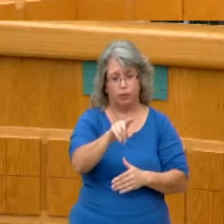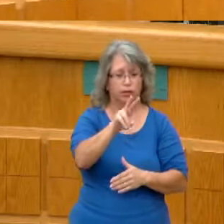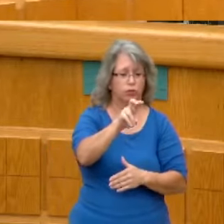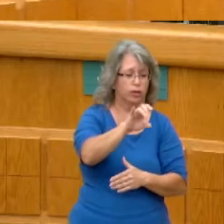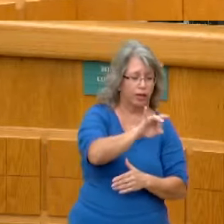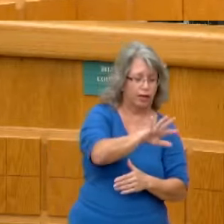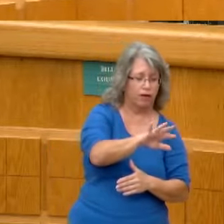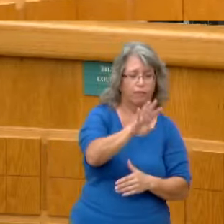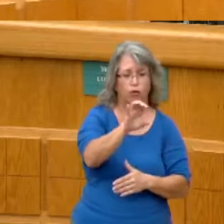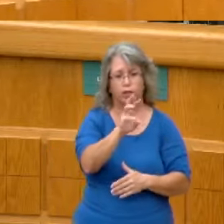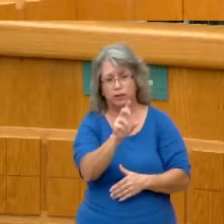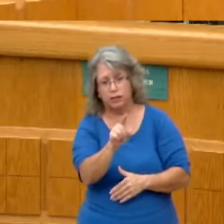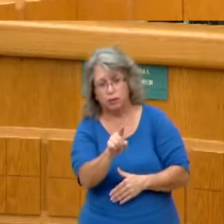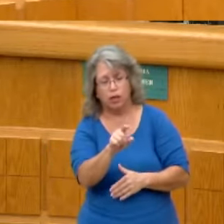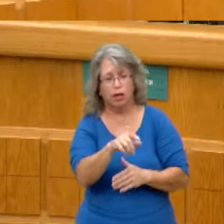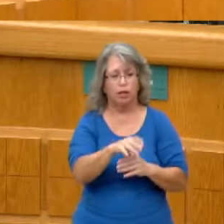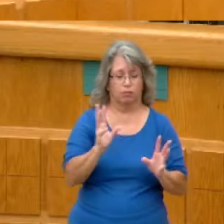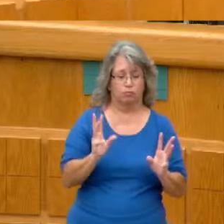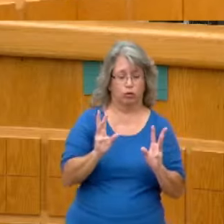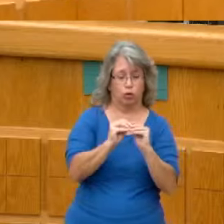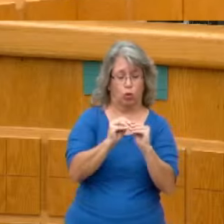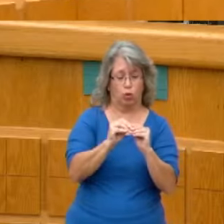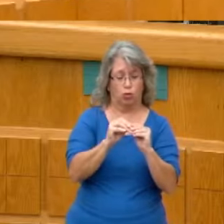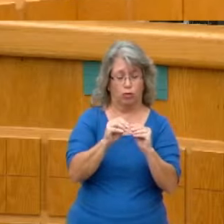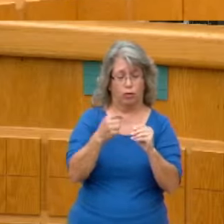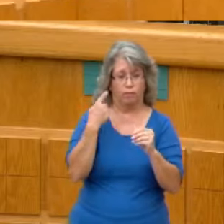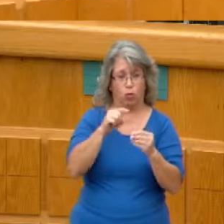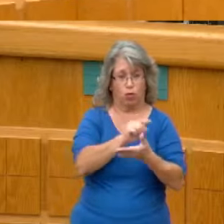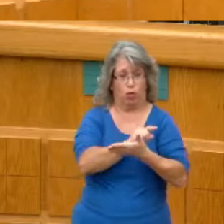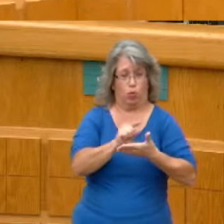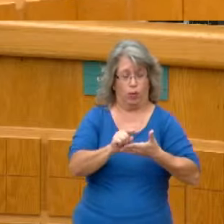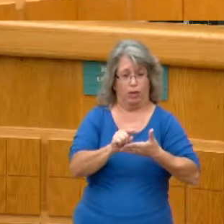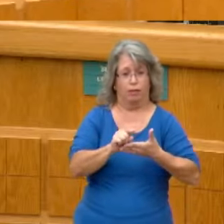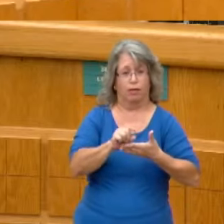285, 461. That total for this past week is